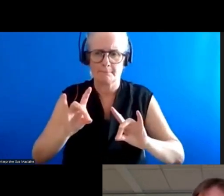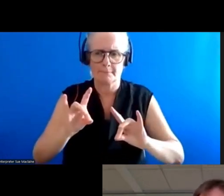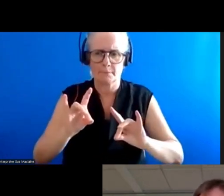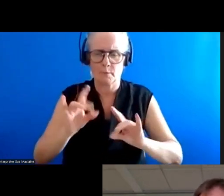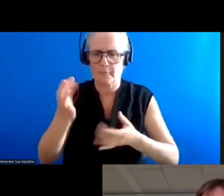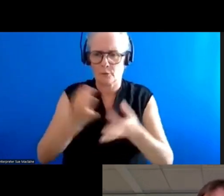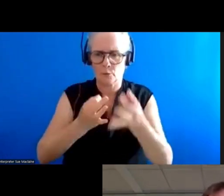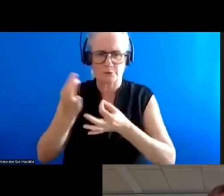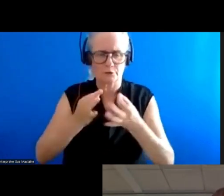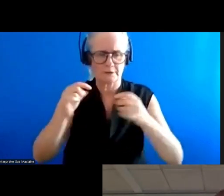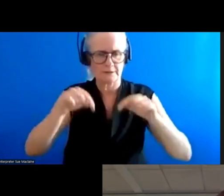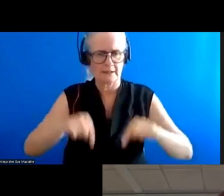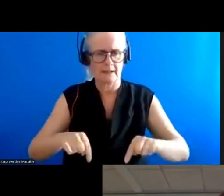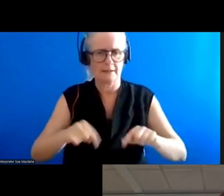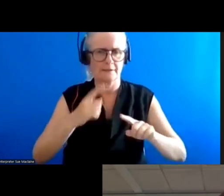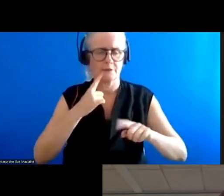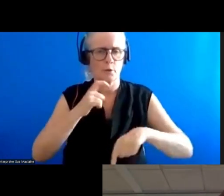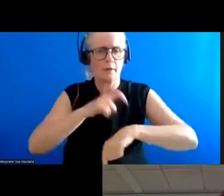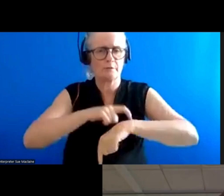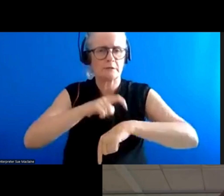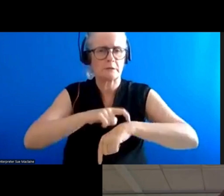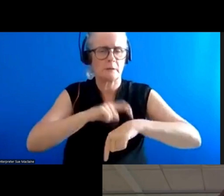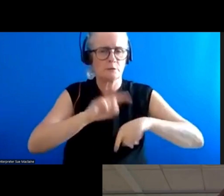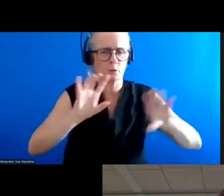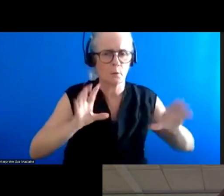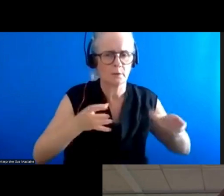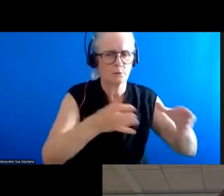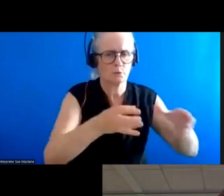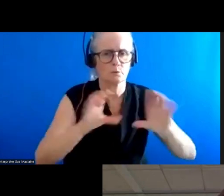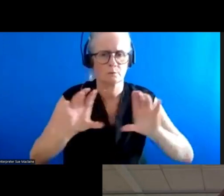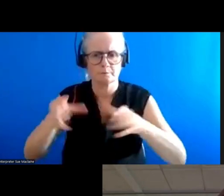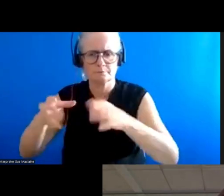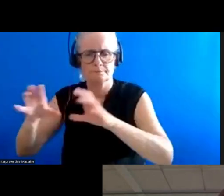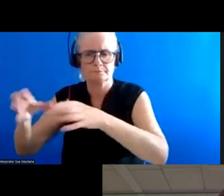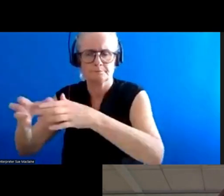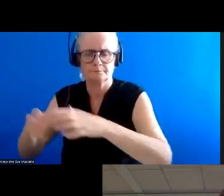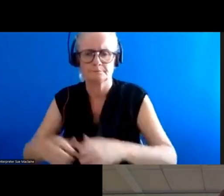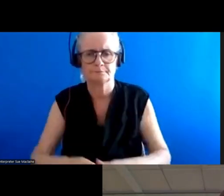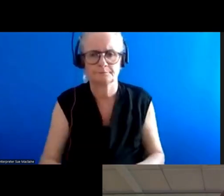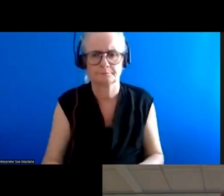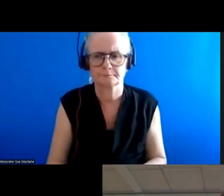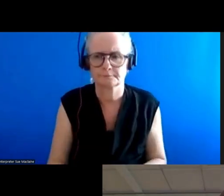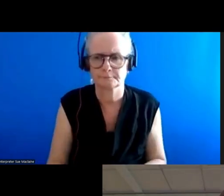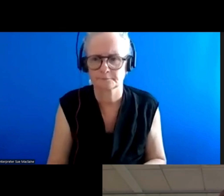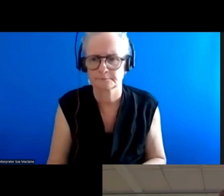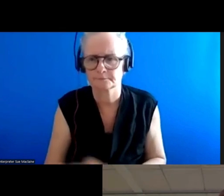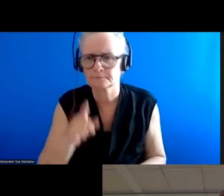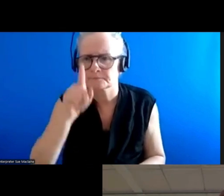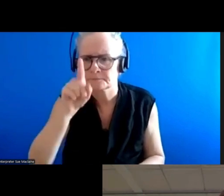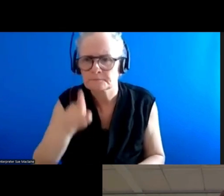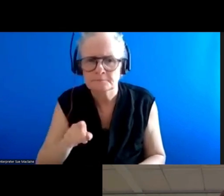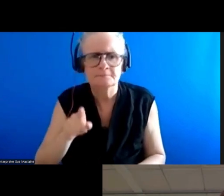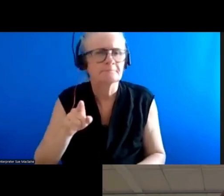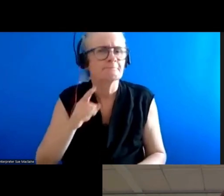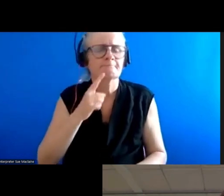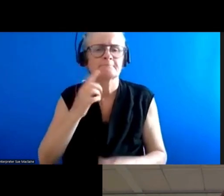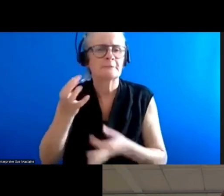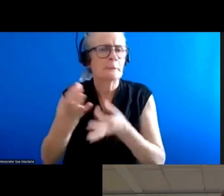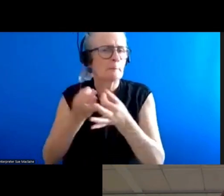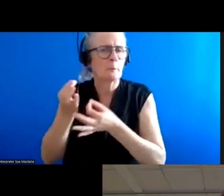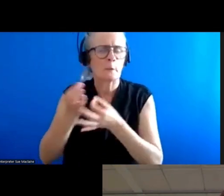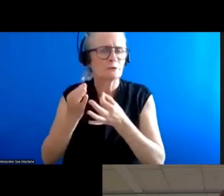there. Thank you. And for those questions that weren't answered, we can try and come back to them at the end. So